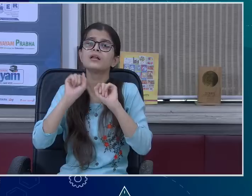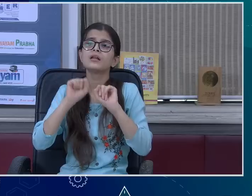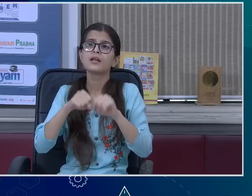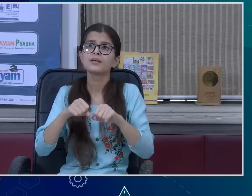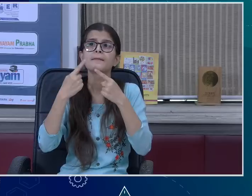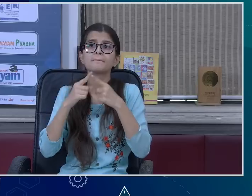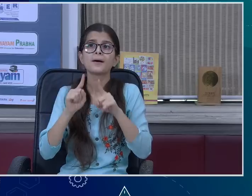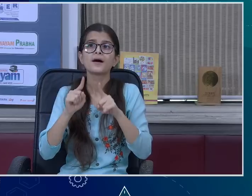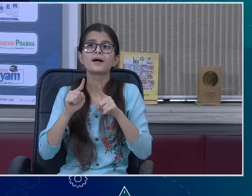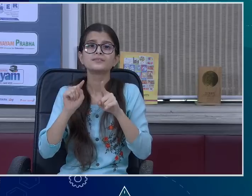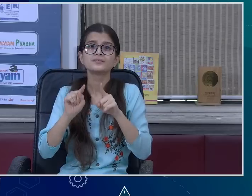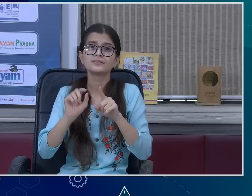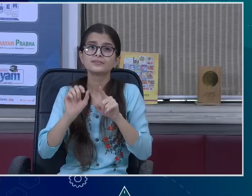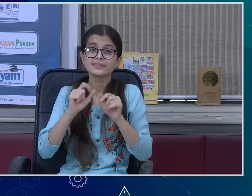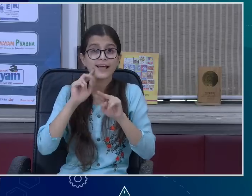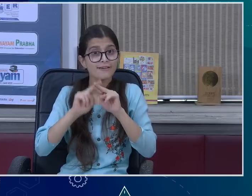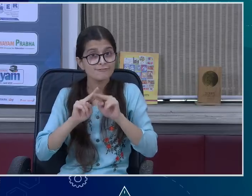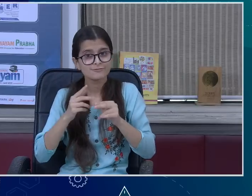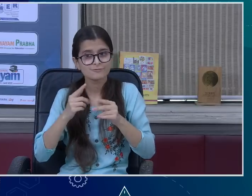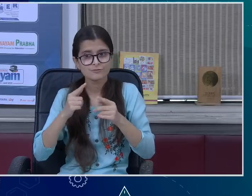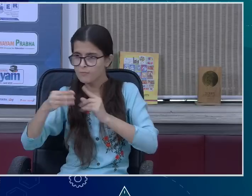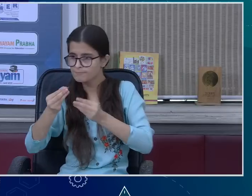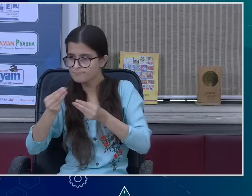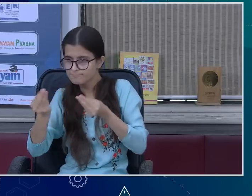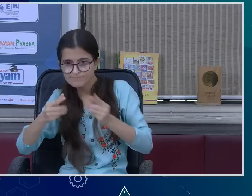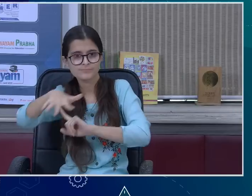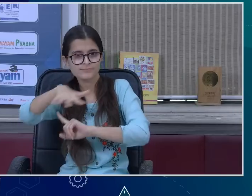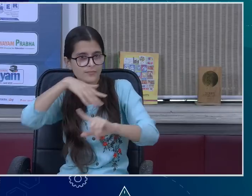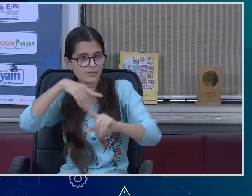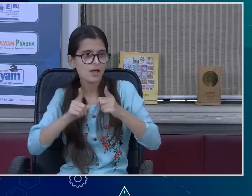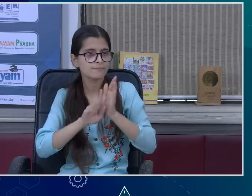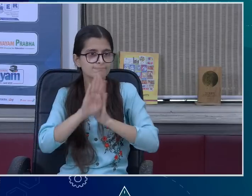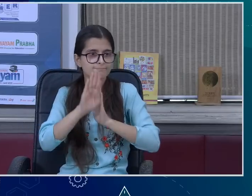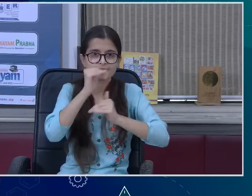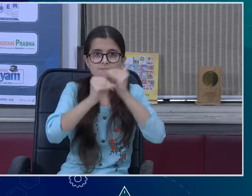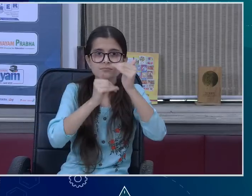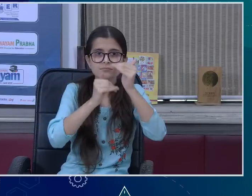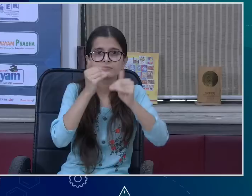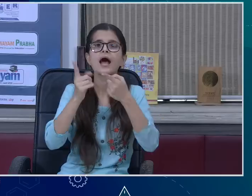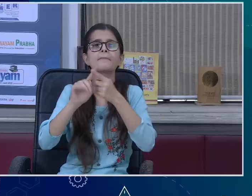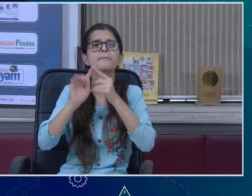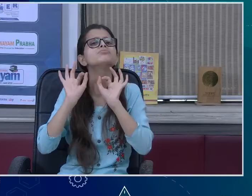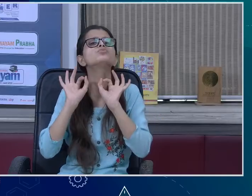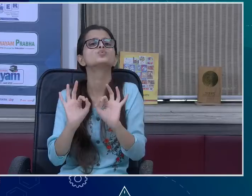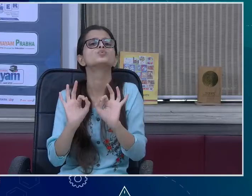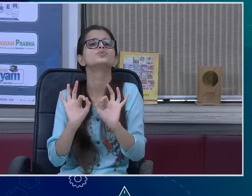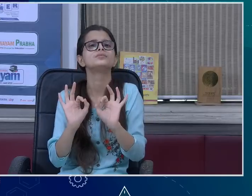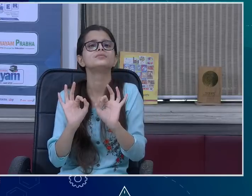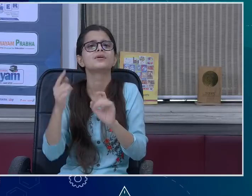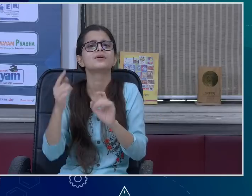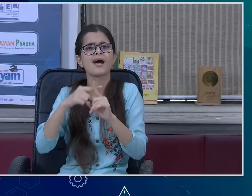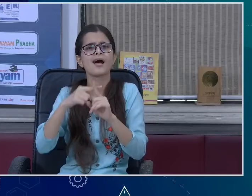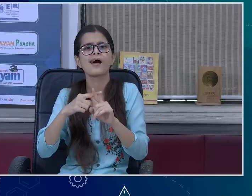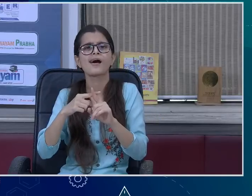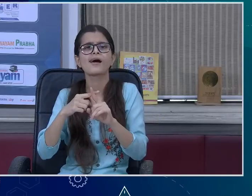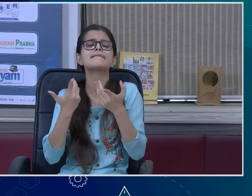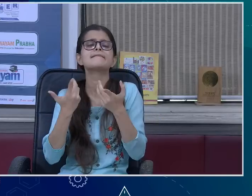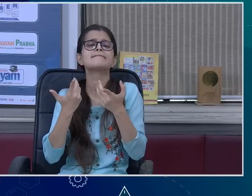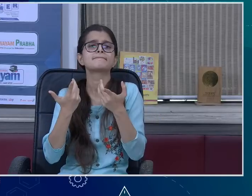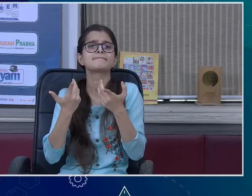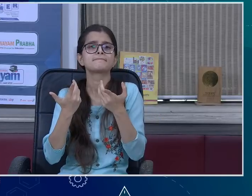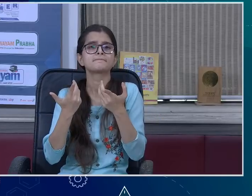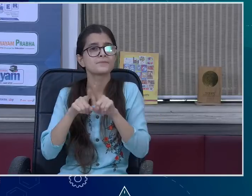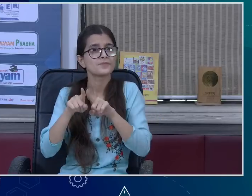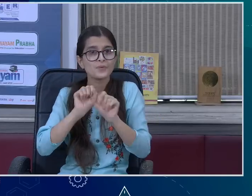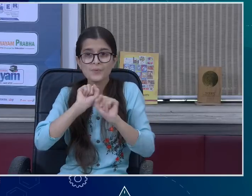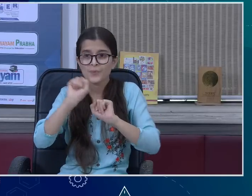coping mechanisms to work around it, and it is not a end to It's like you can